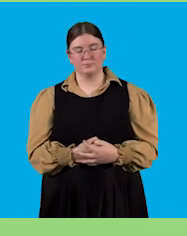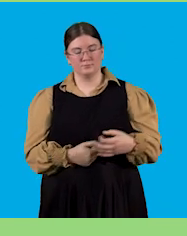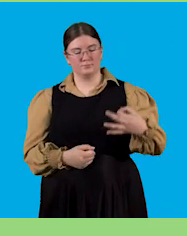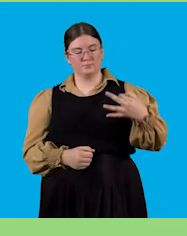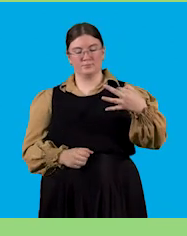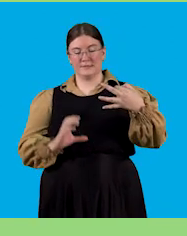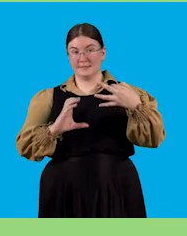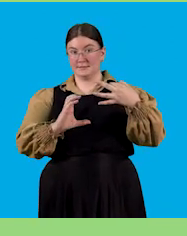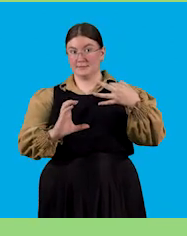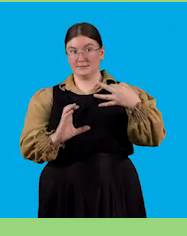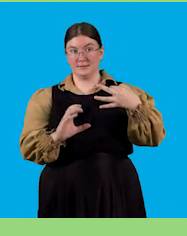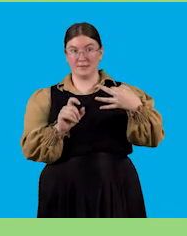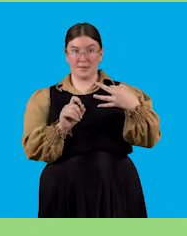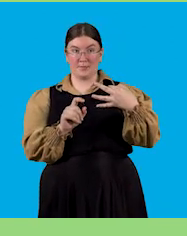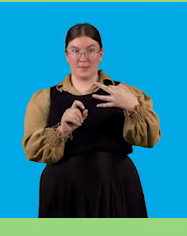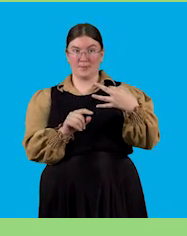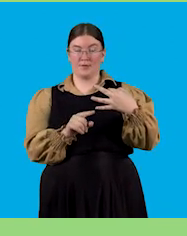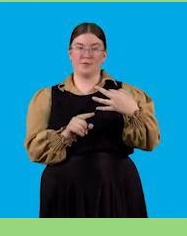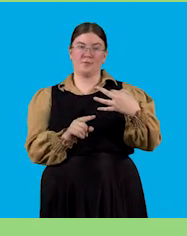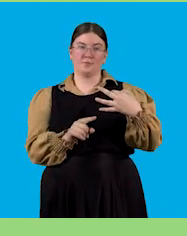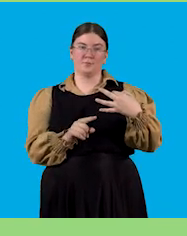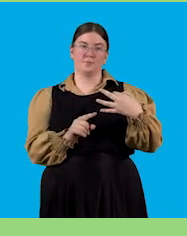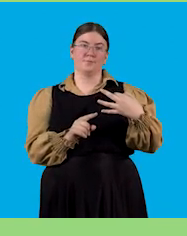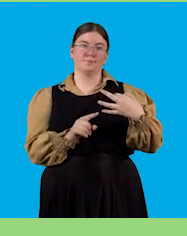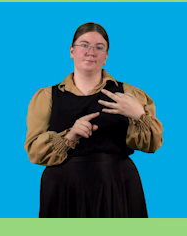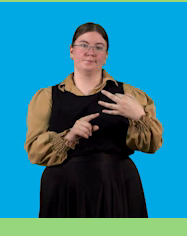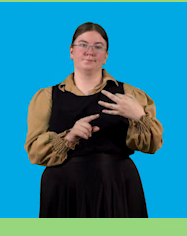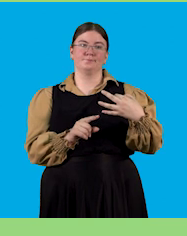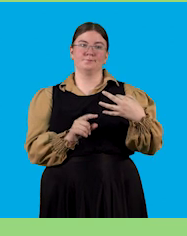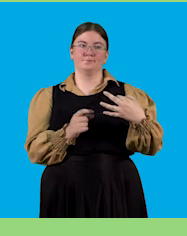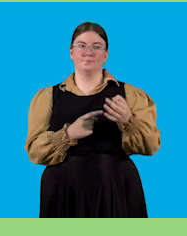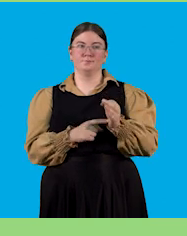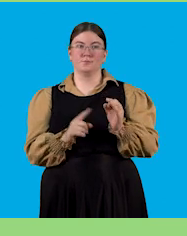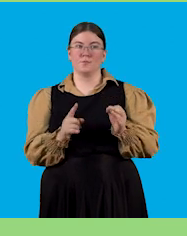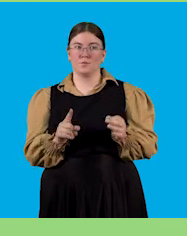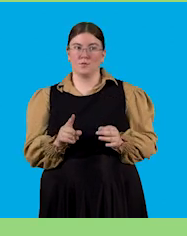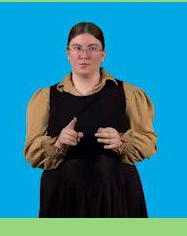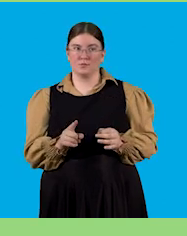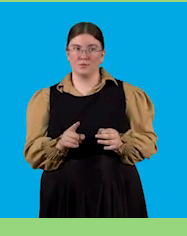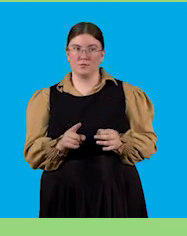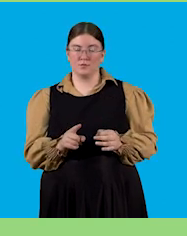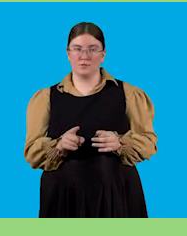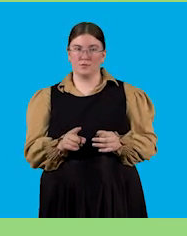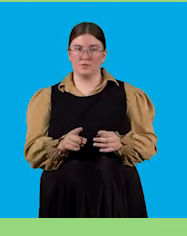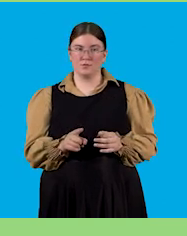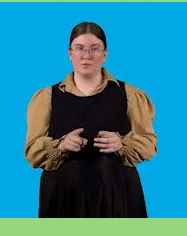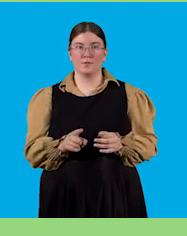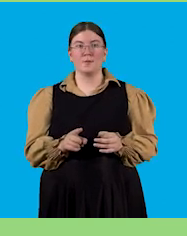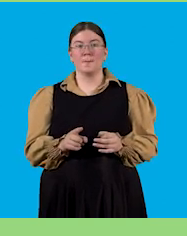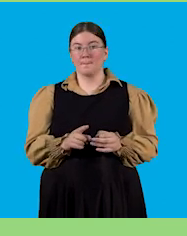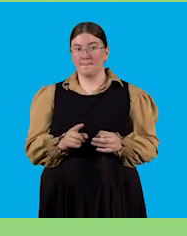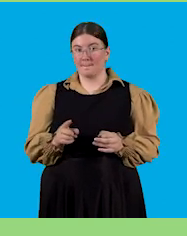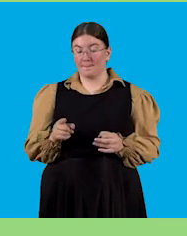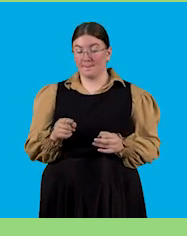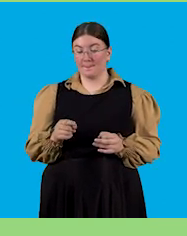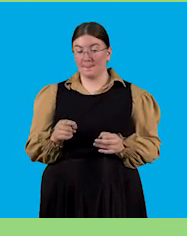And then C points to the external male organ that